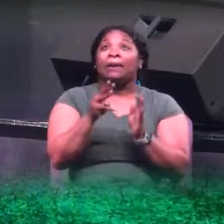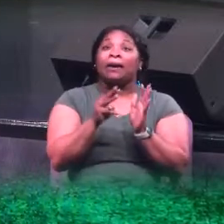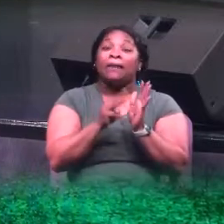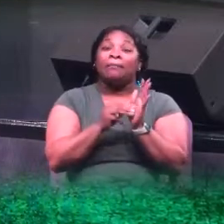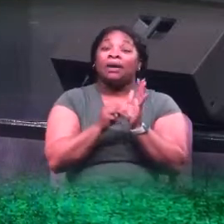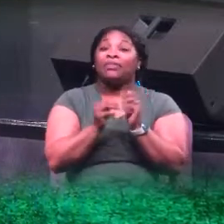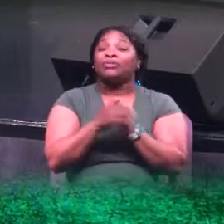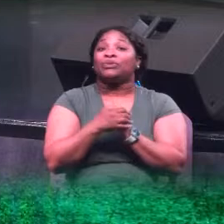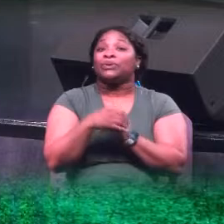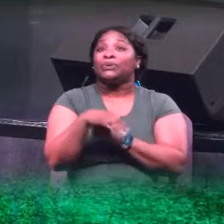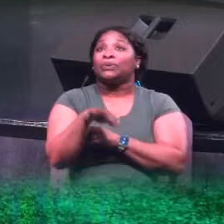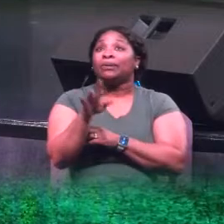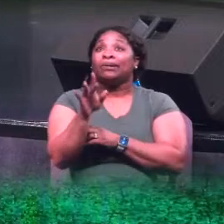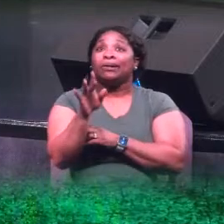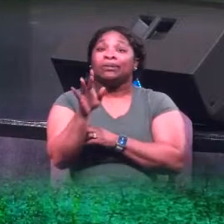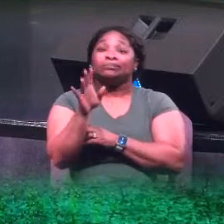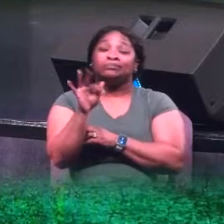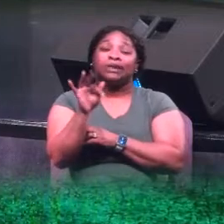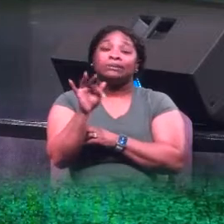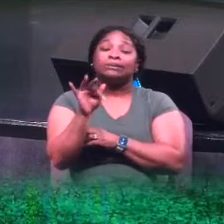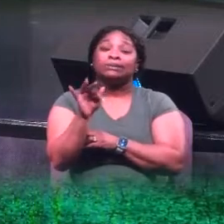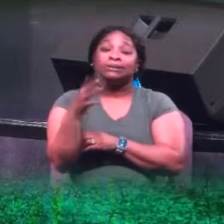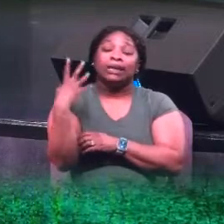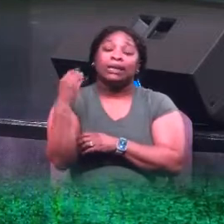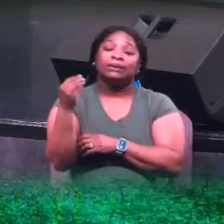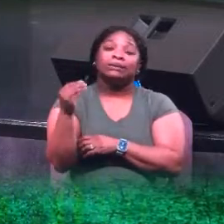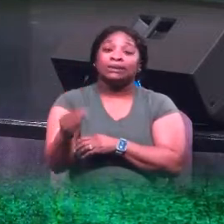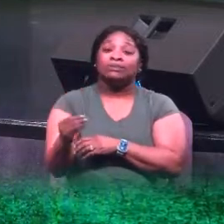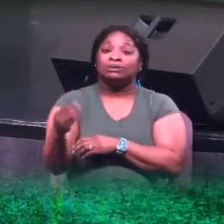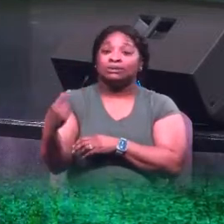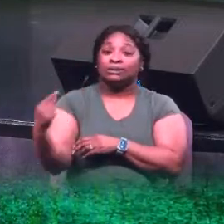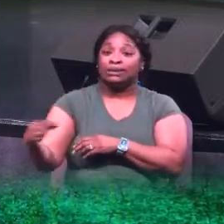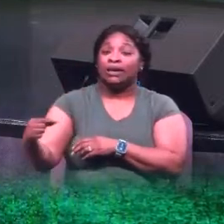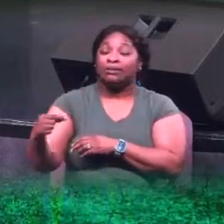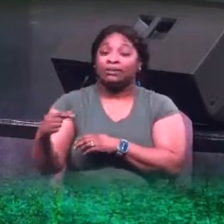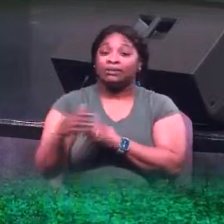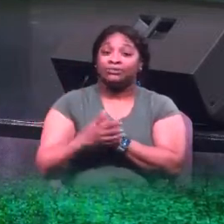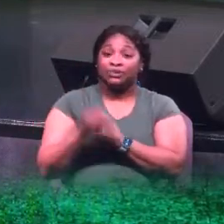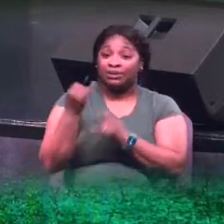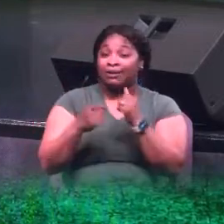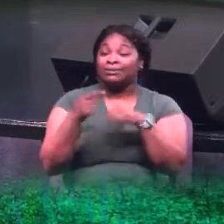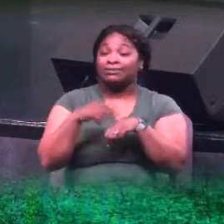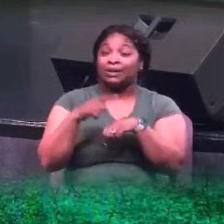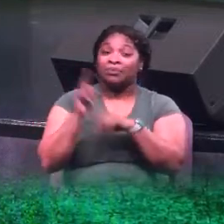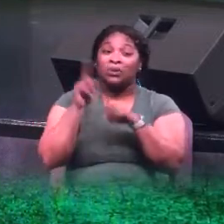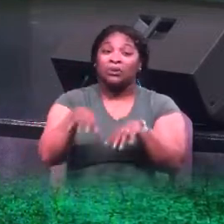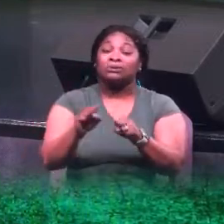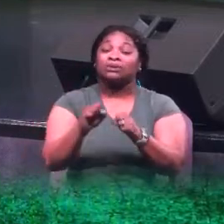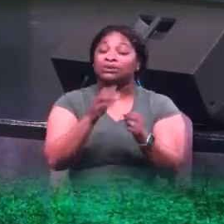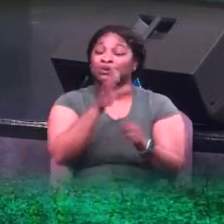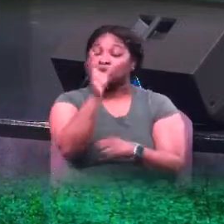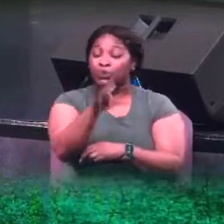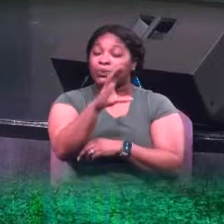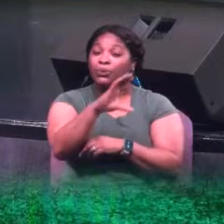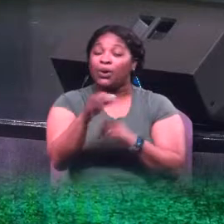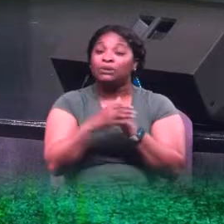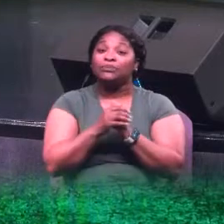he leaves Galilee for the last time, and then he goes to take up his cross, and he enters